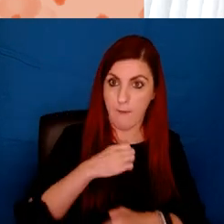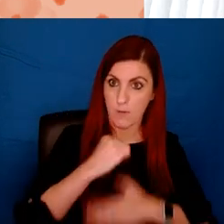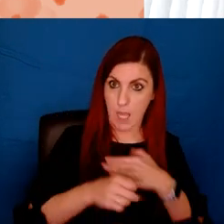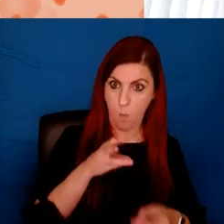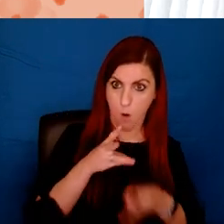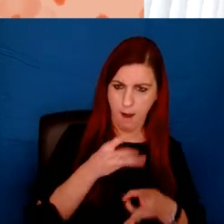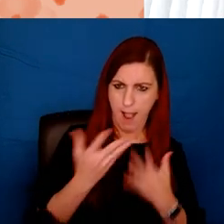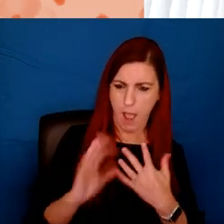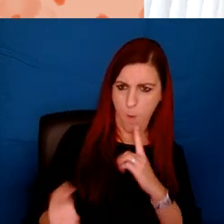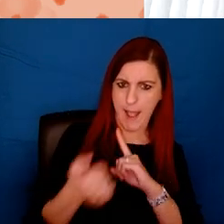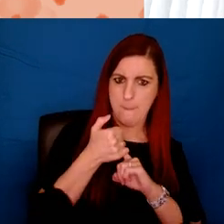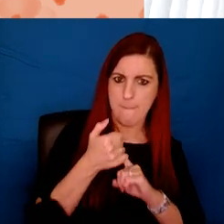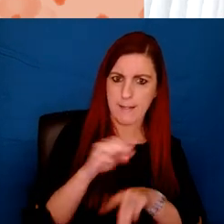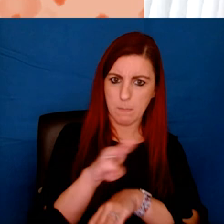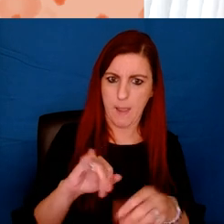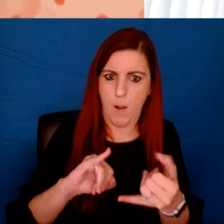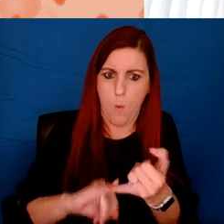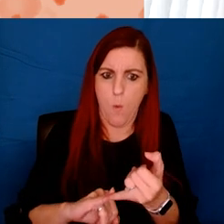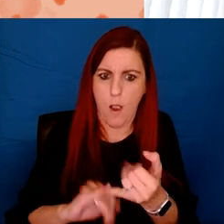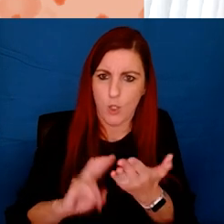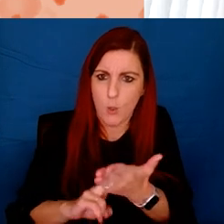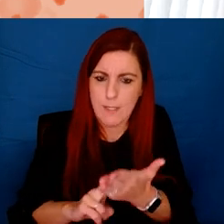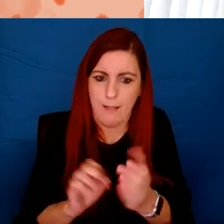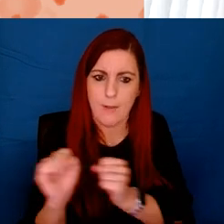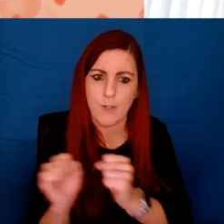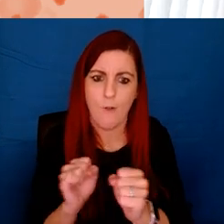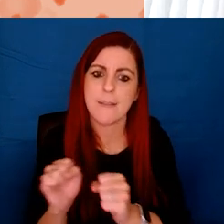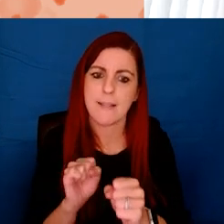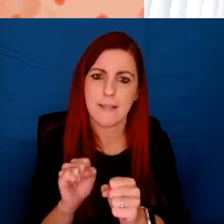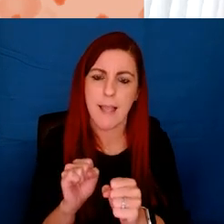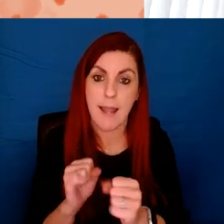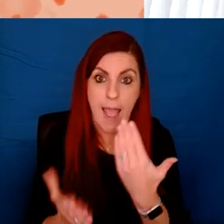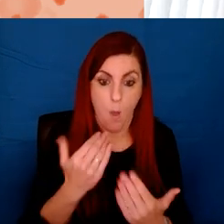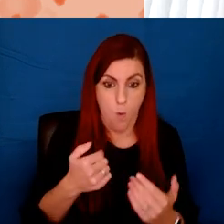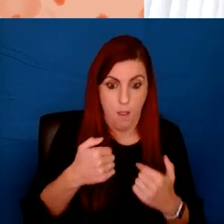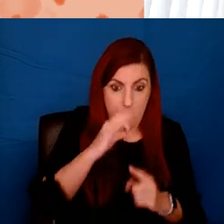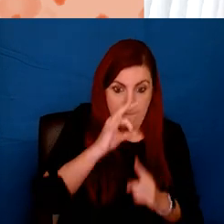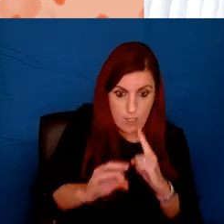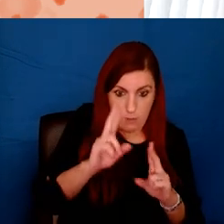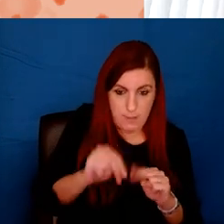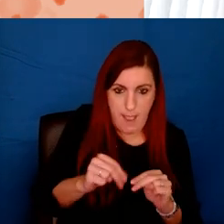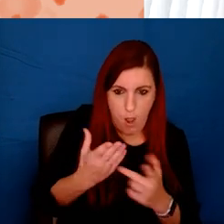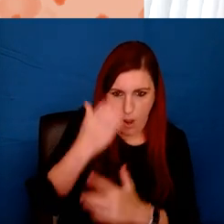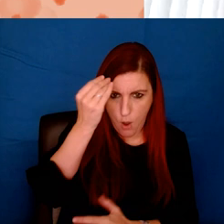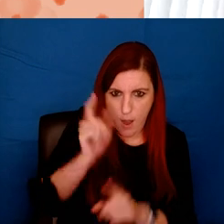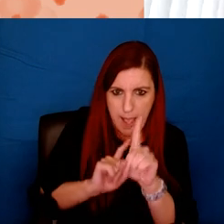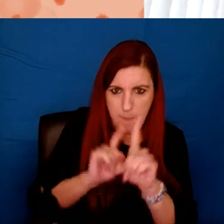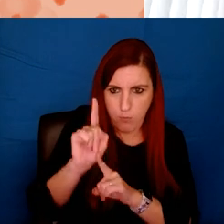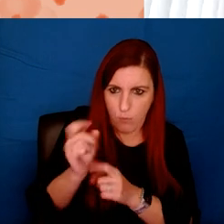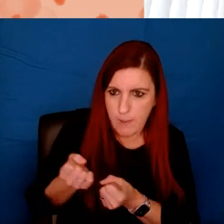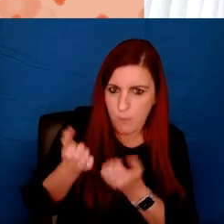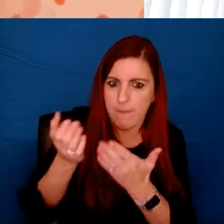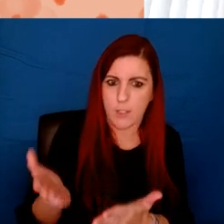the impact that can have on people receiving those services, what they can learn, how they can improve. And